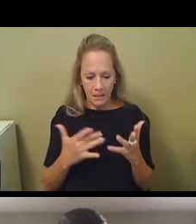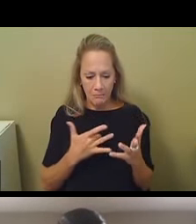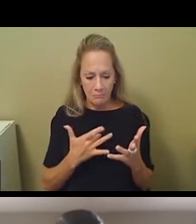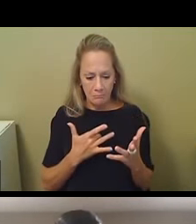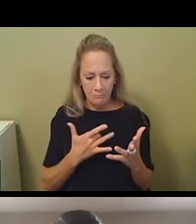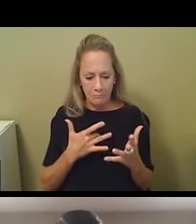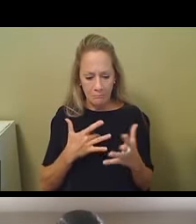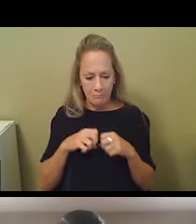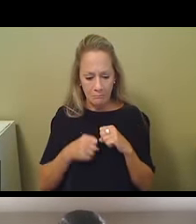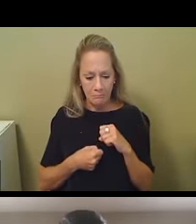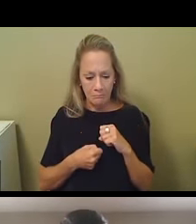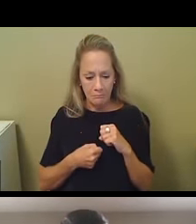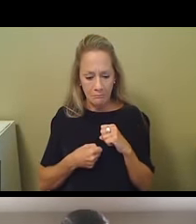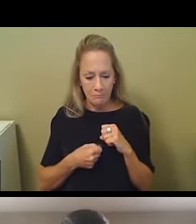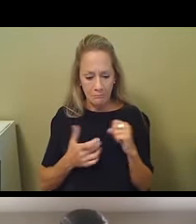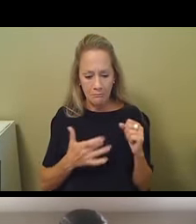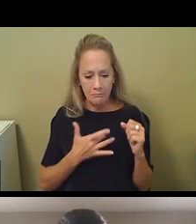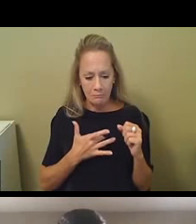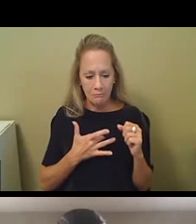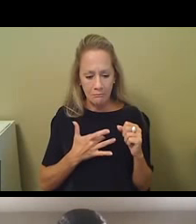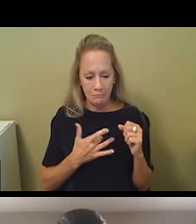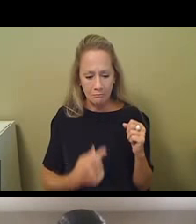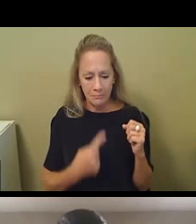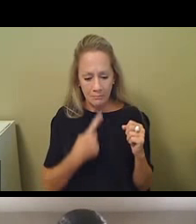me. It hurt.